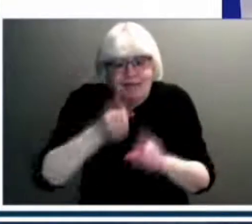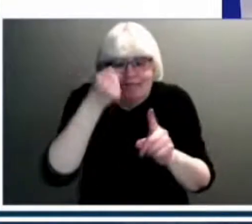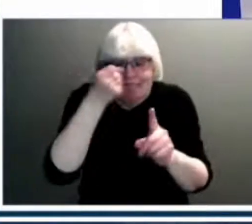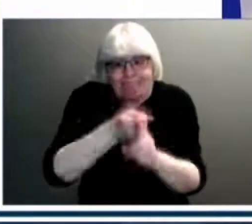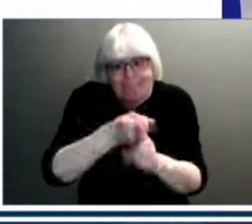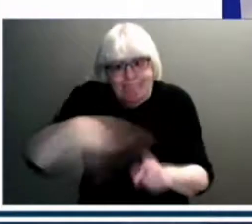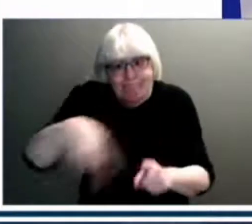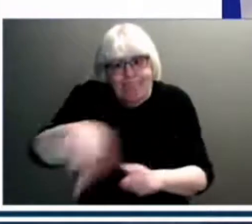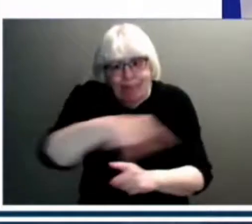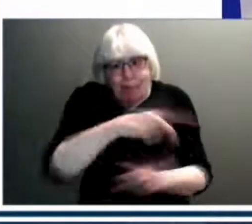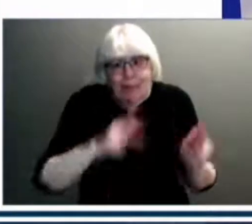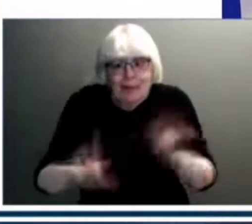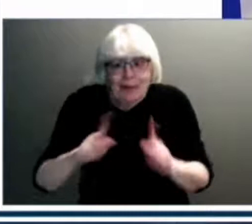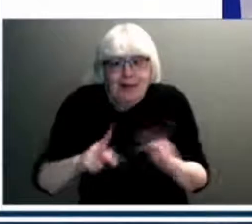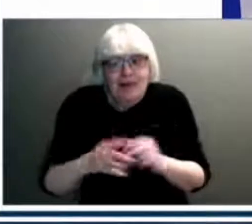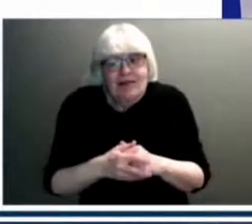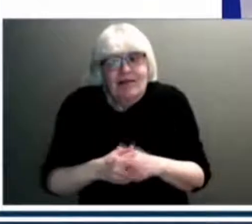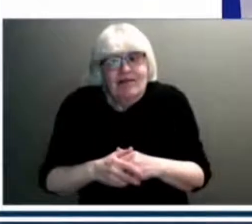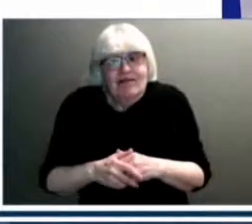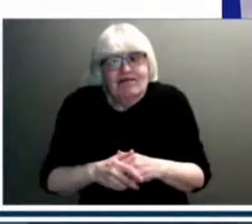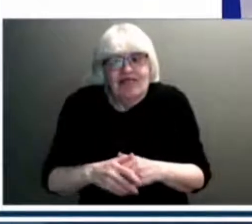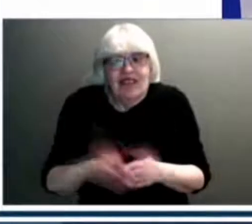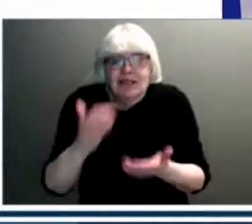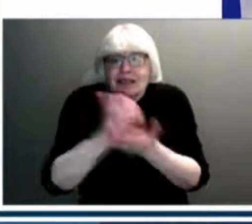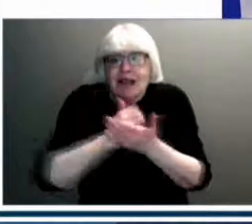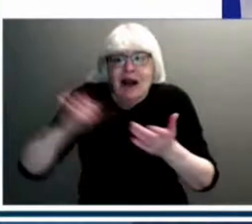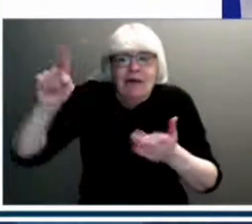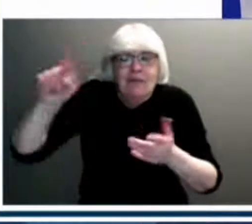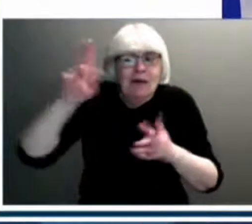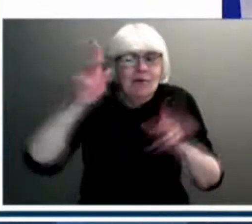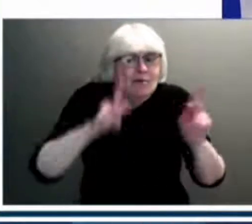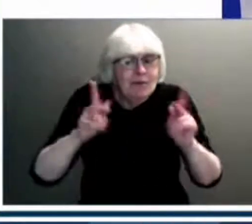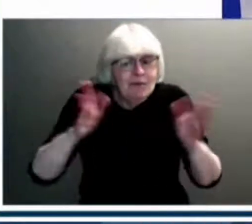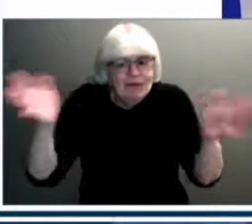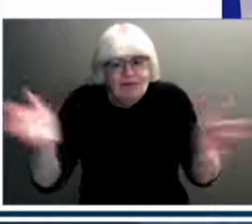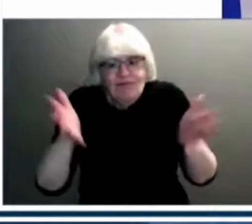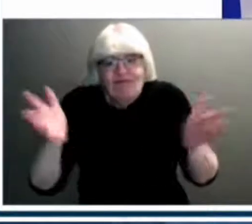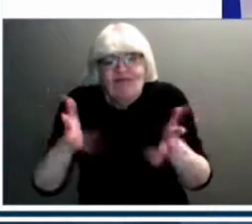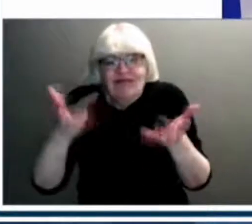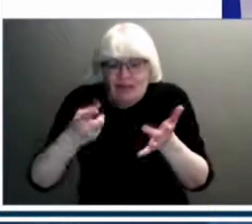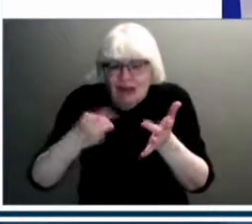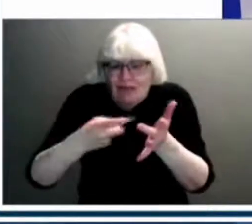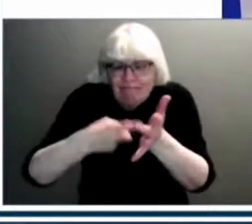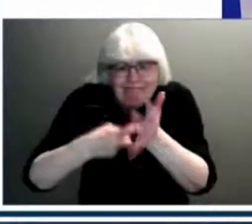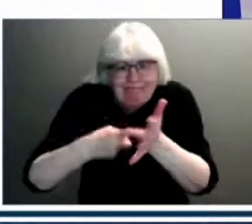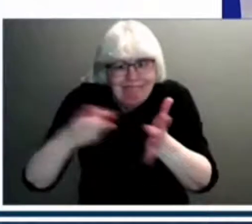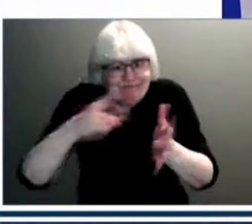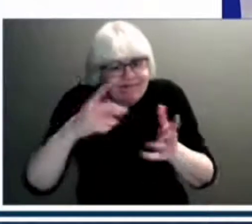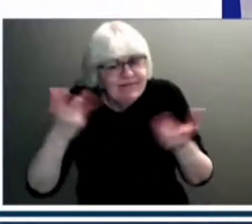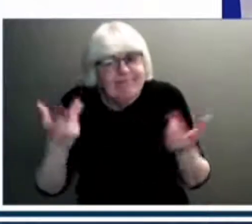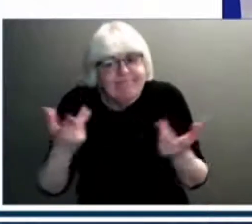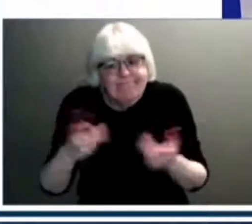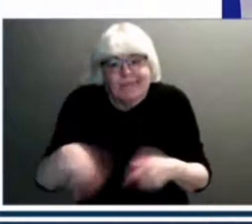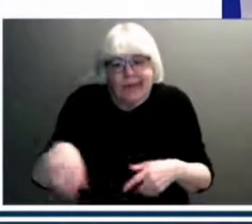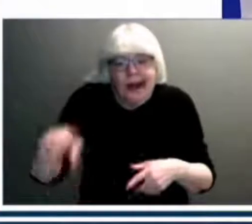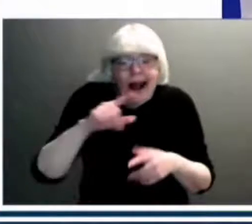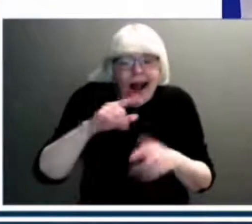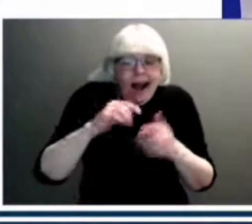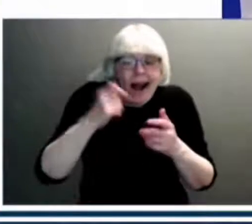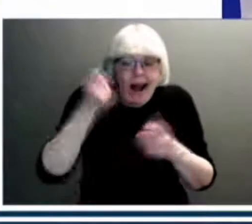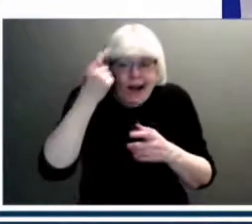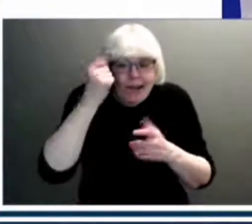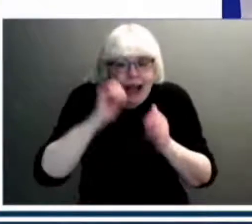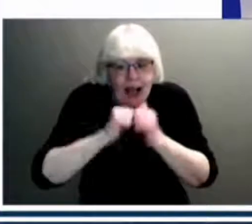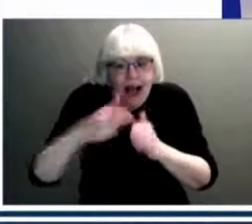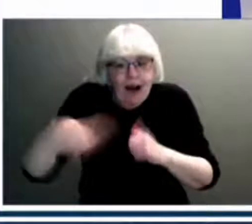board, but I certainly share the frustration that many of us feel with the impact